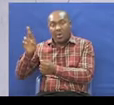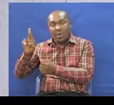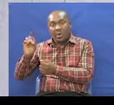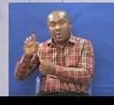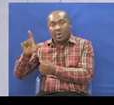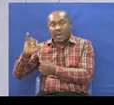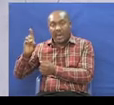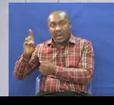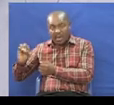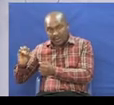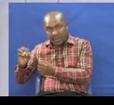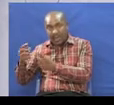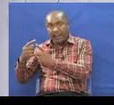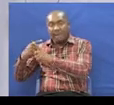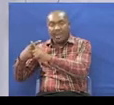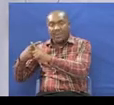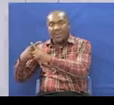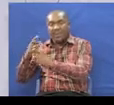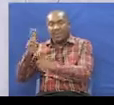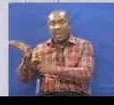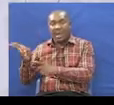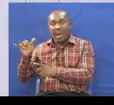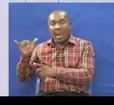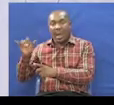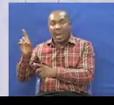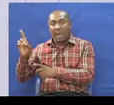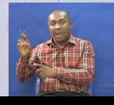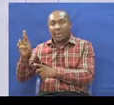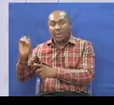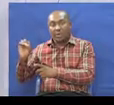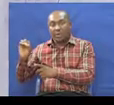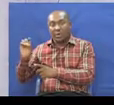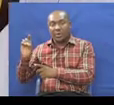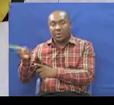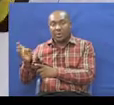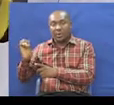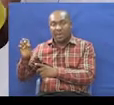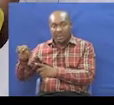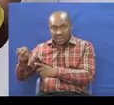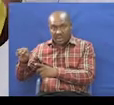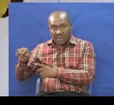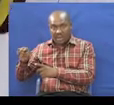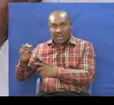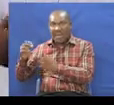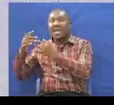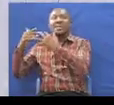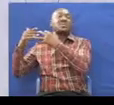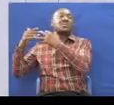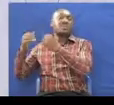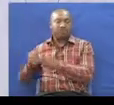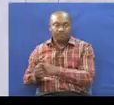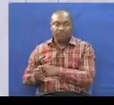plus hydrogen gas. Zinc chloride plus hydrogen gas. Zinc chloride